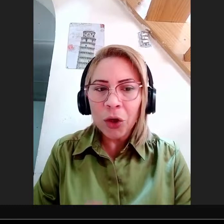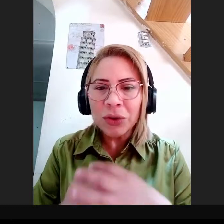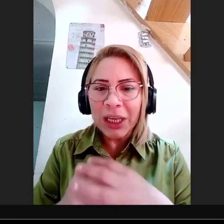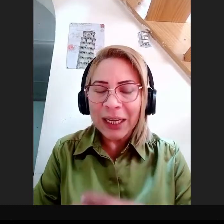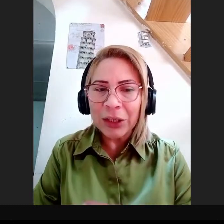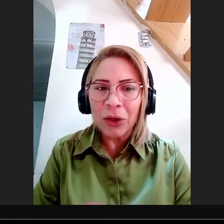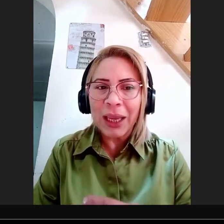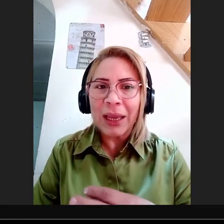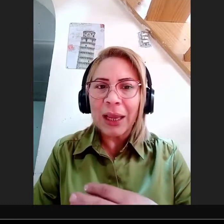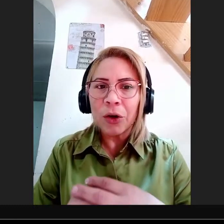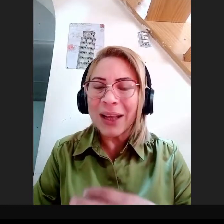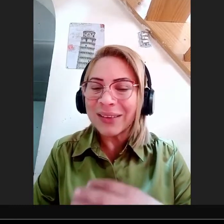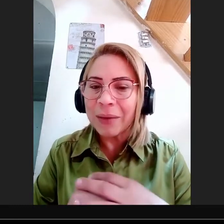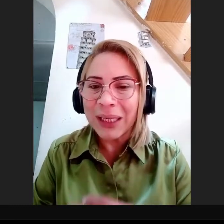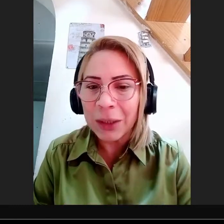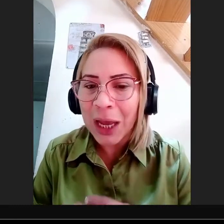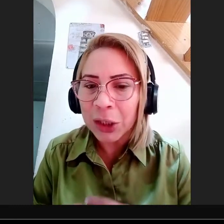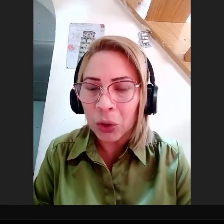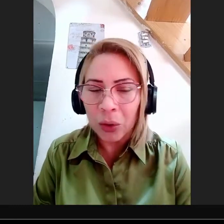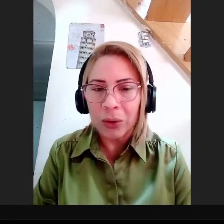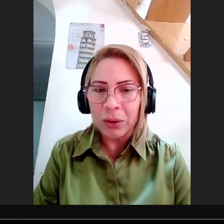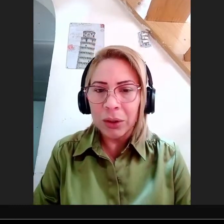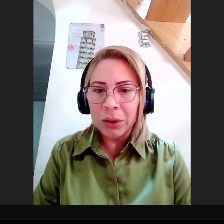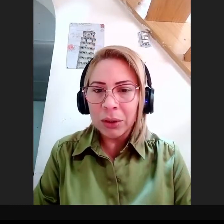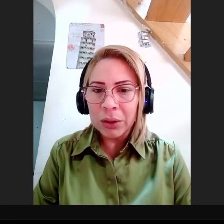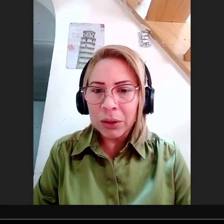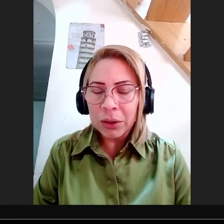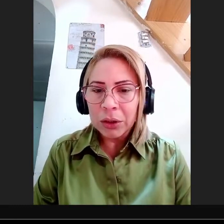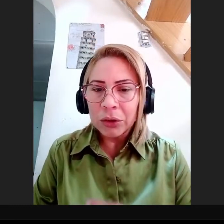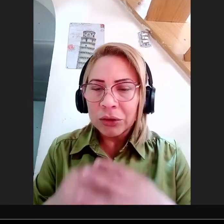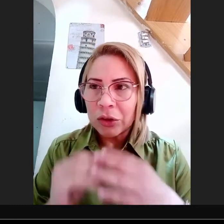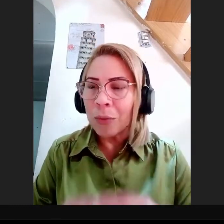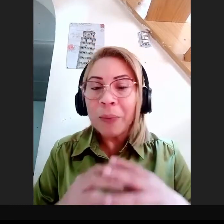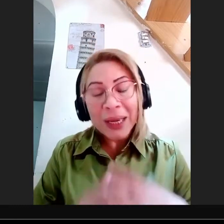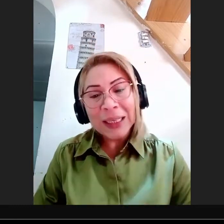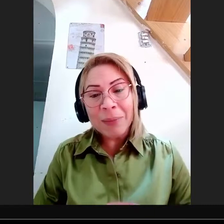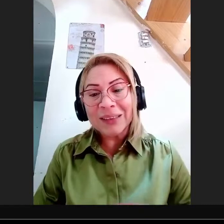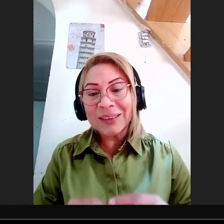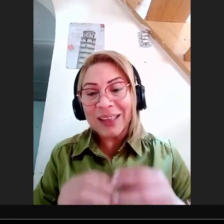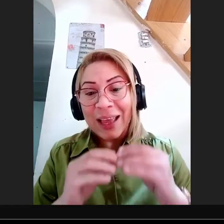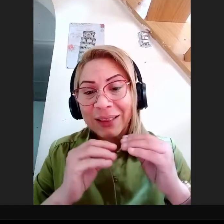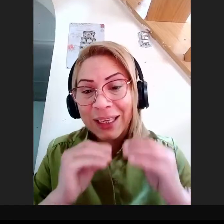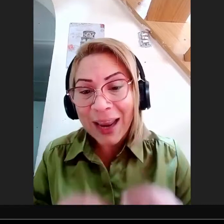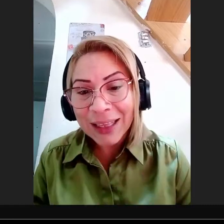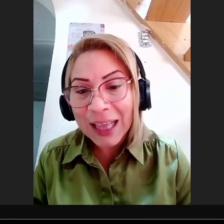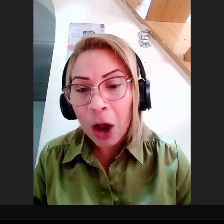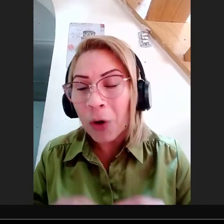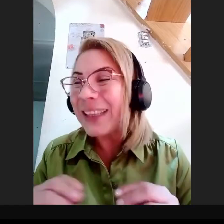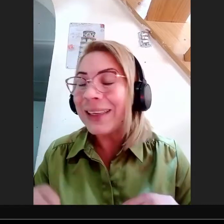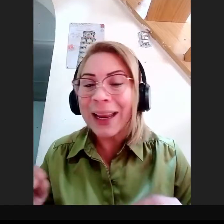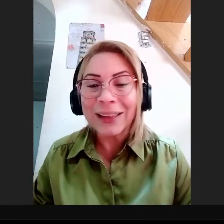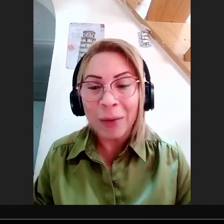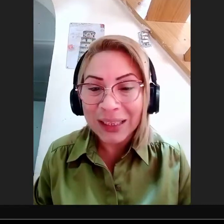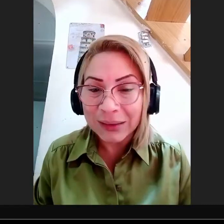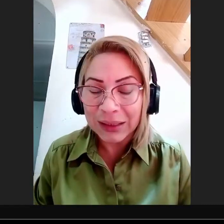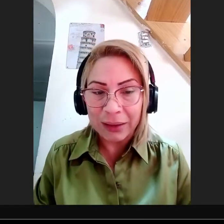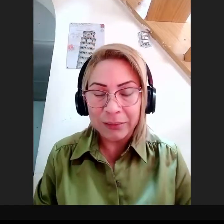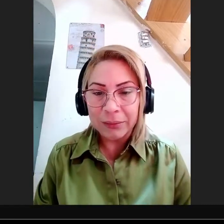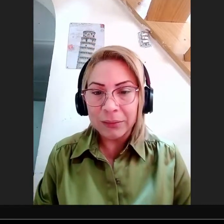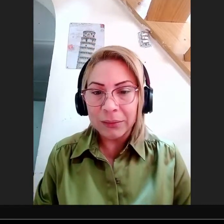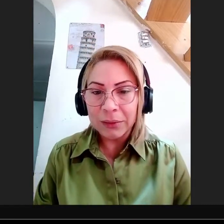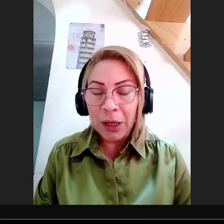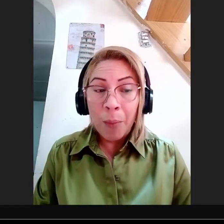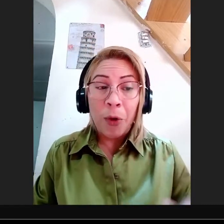against migrants. It's a crime that victimizes every single one of us,